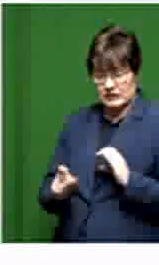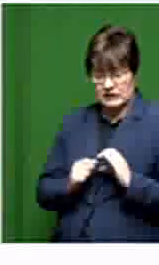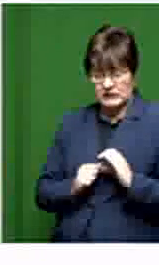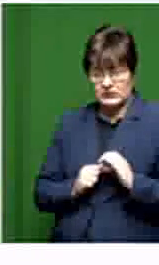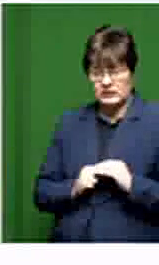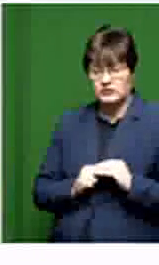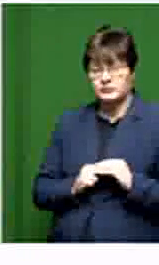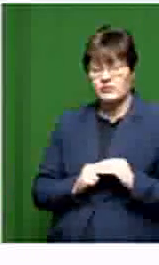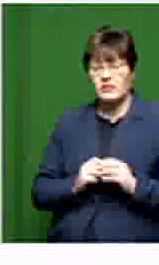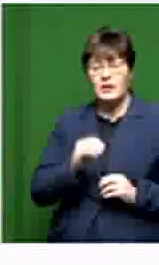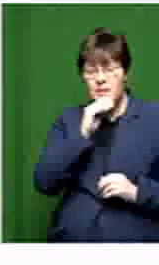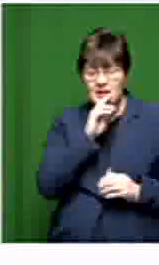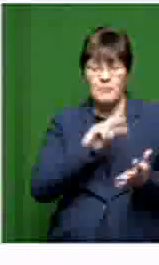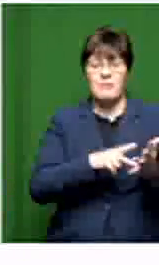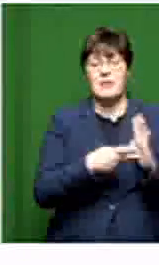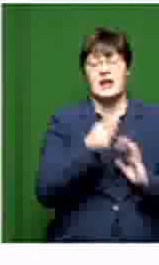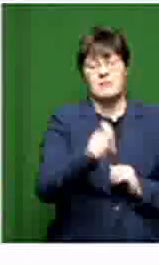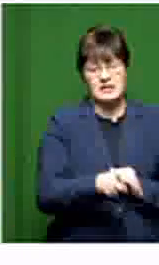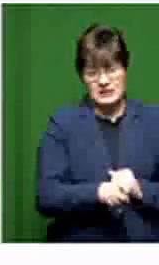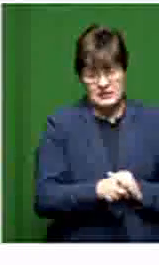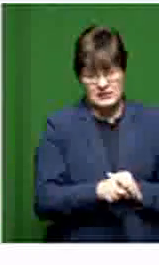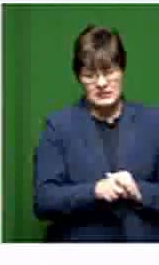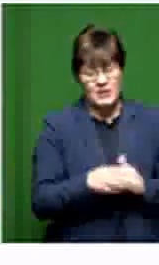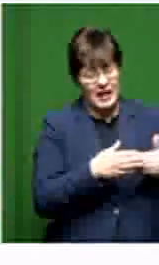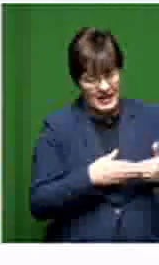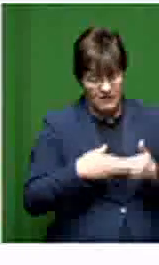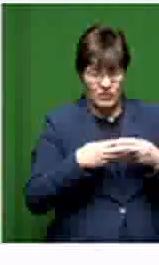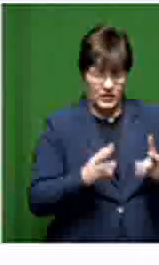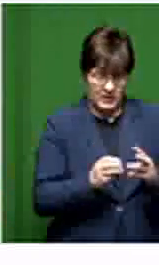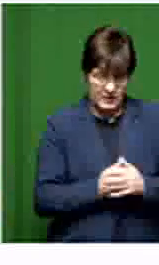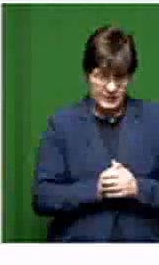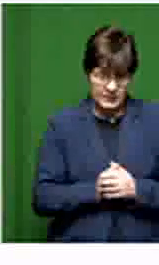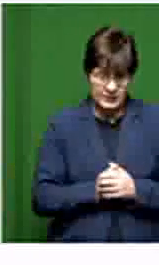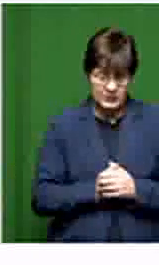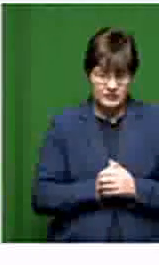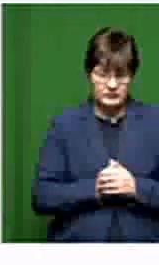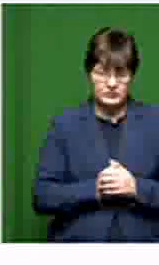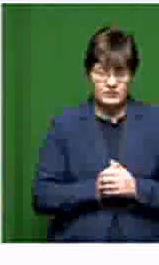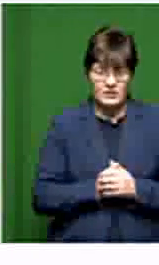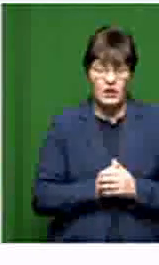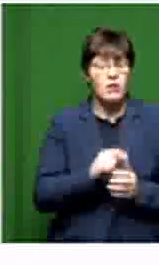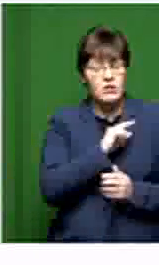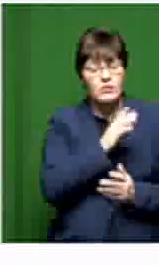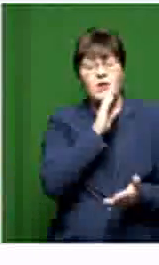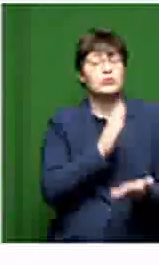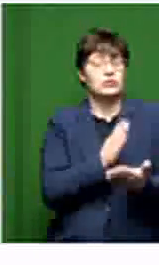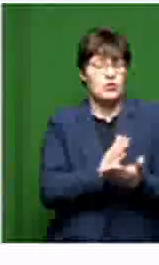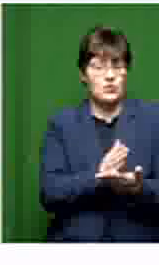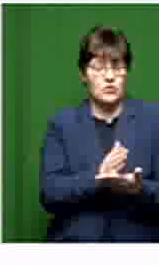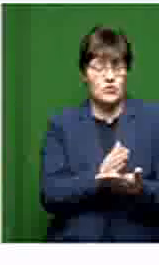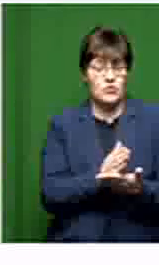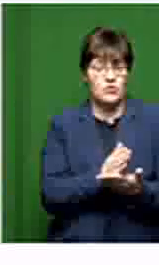It means that we've had to plan very carefully and ensure that what